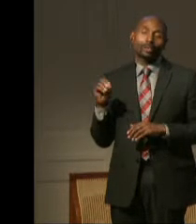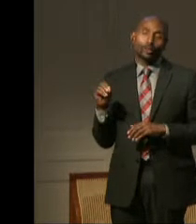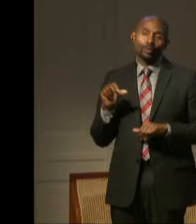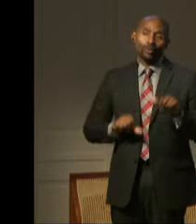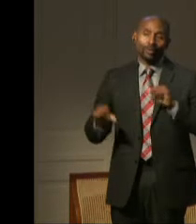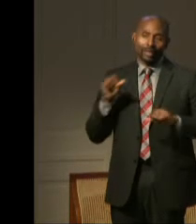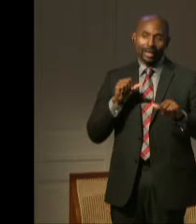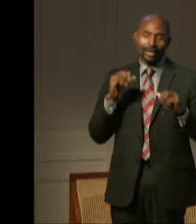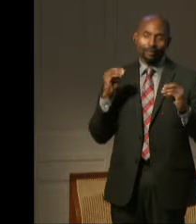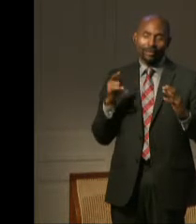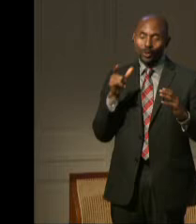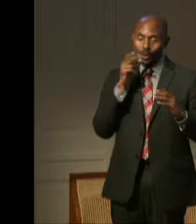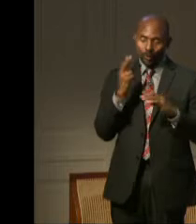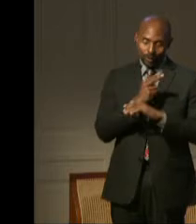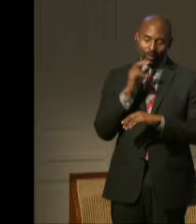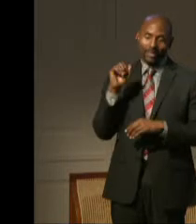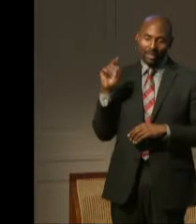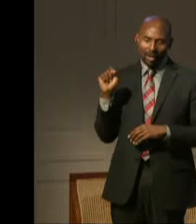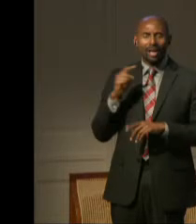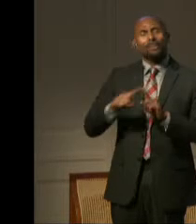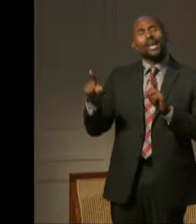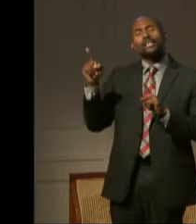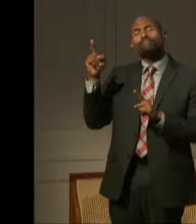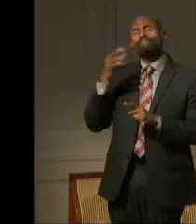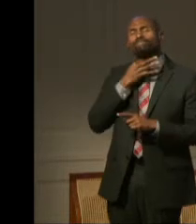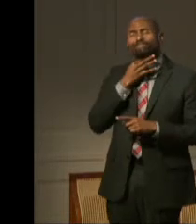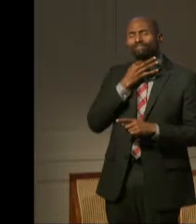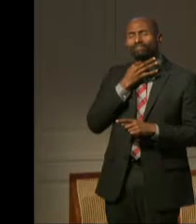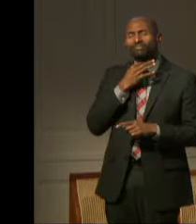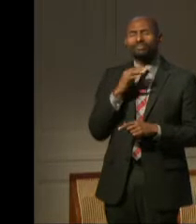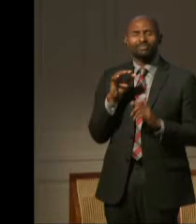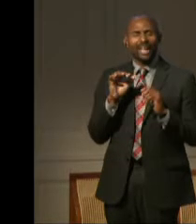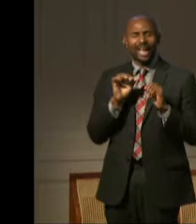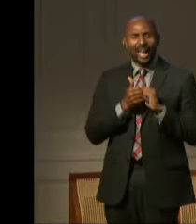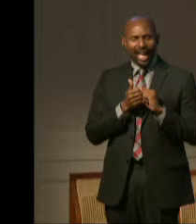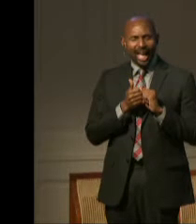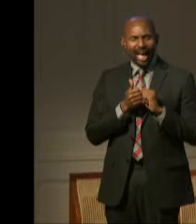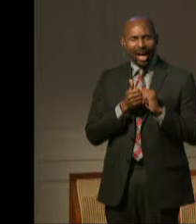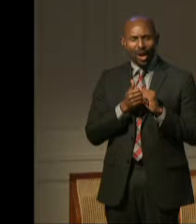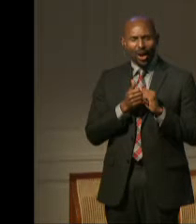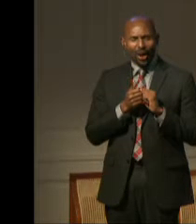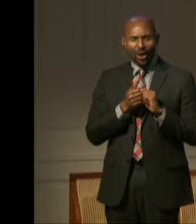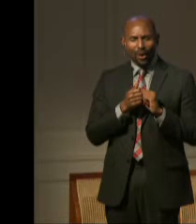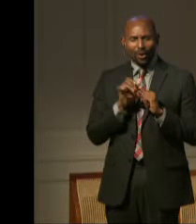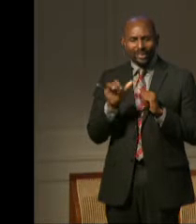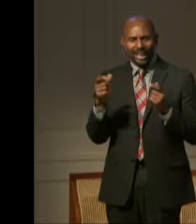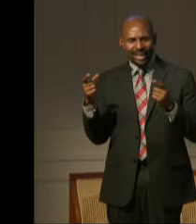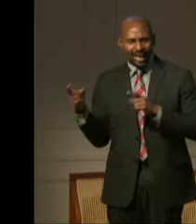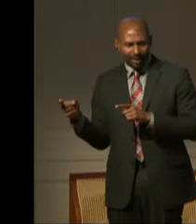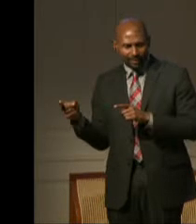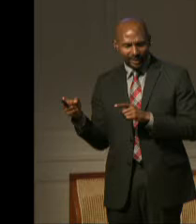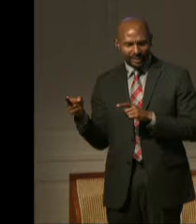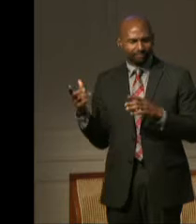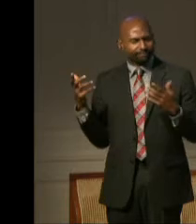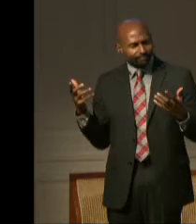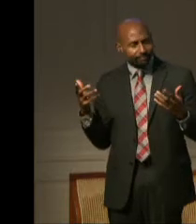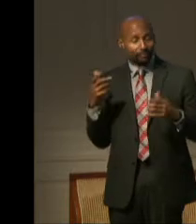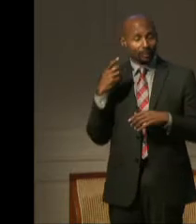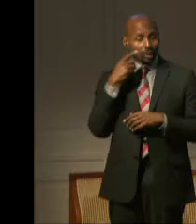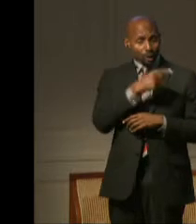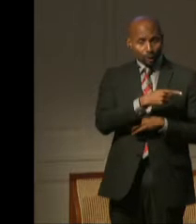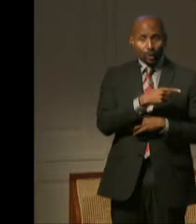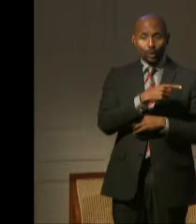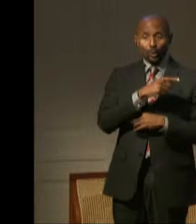use art. But I was wondering, how does it happen? Is it something that you make